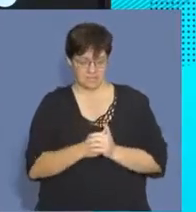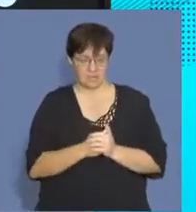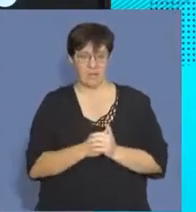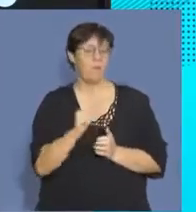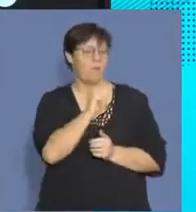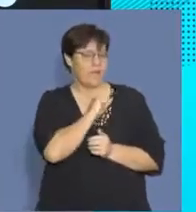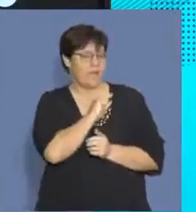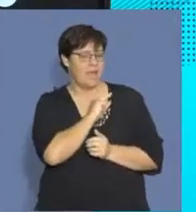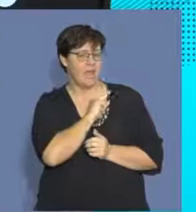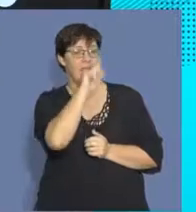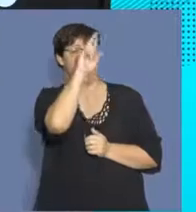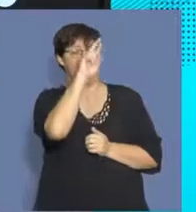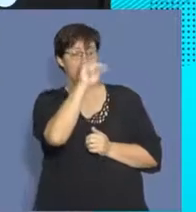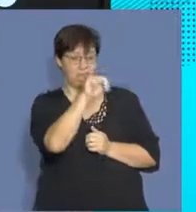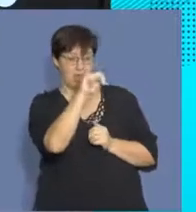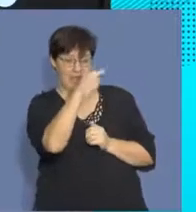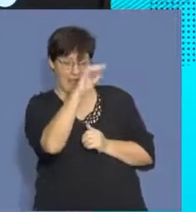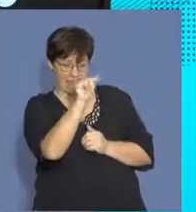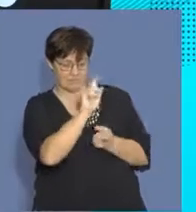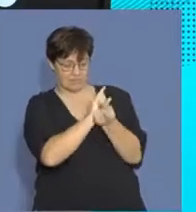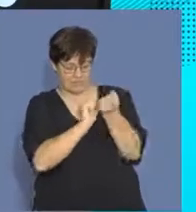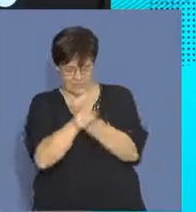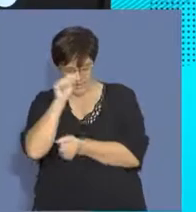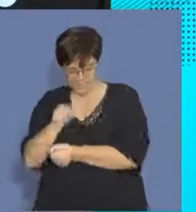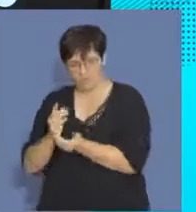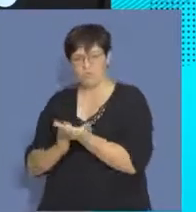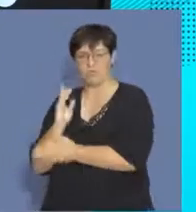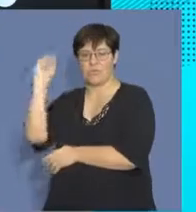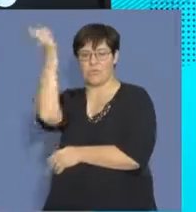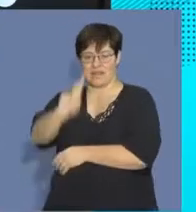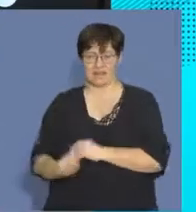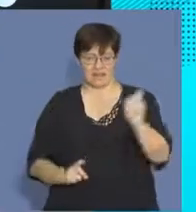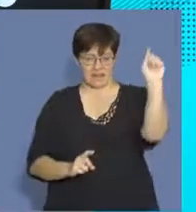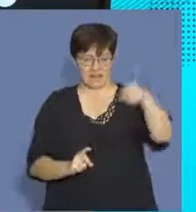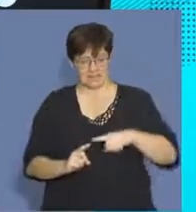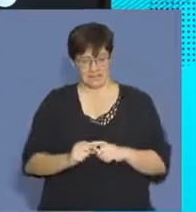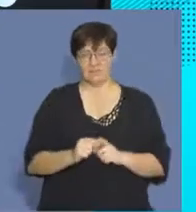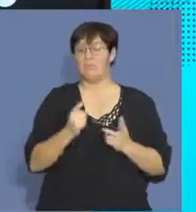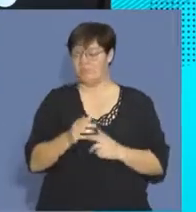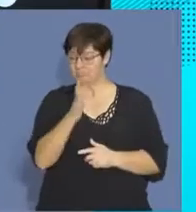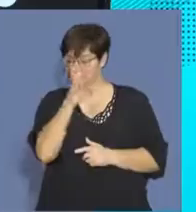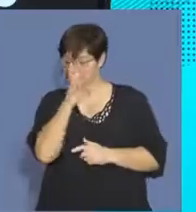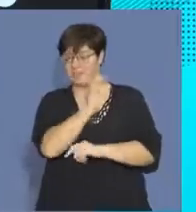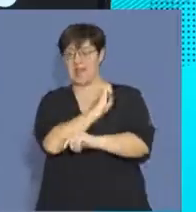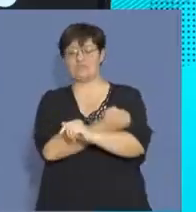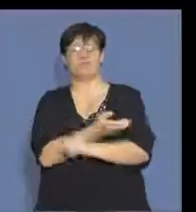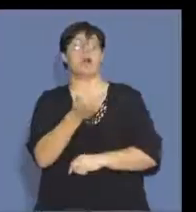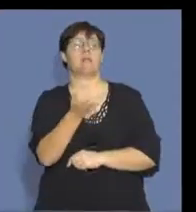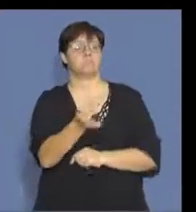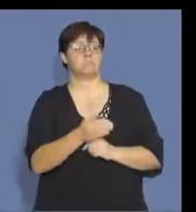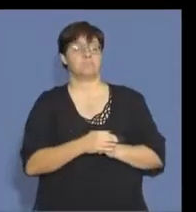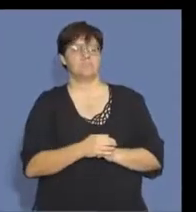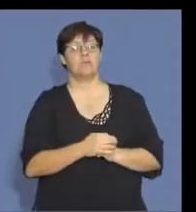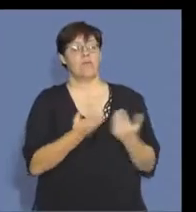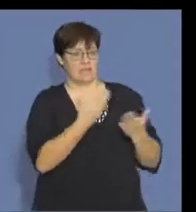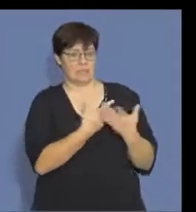fix the nitrogen gas into nitrates using lightning. And we see that being a significant amount of energy available to